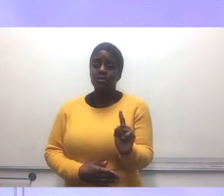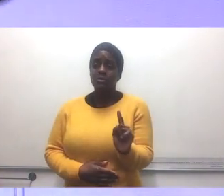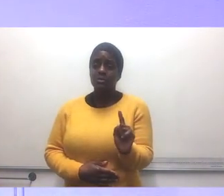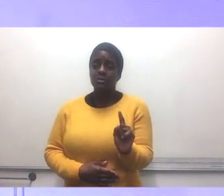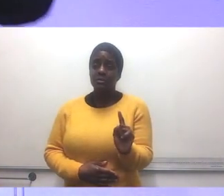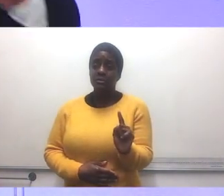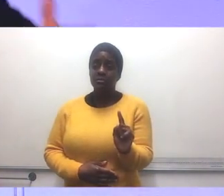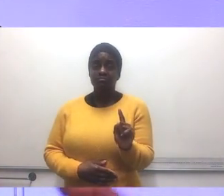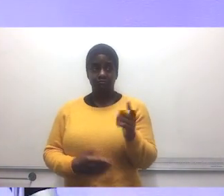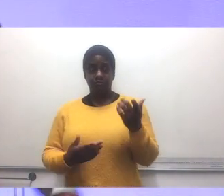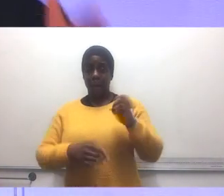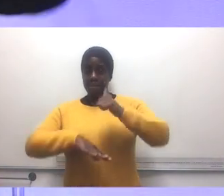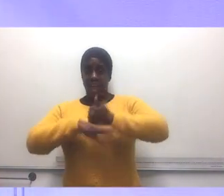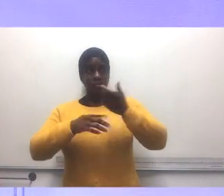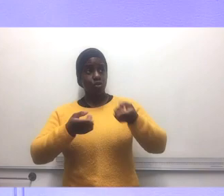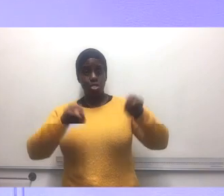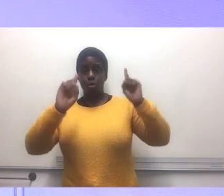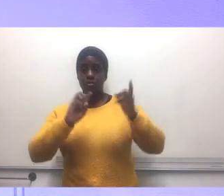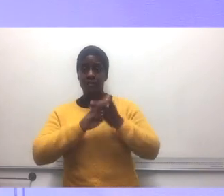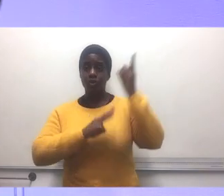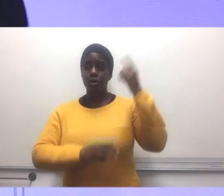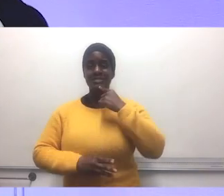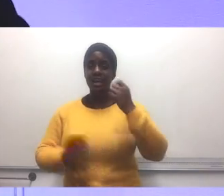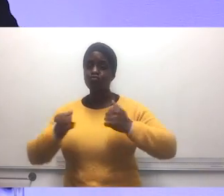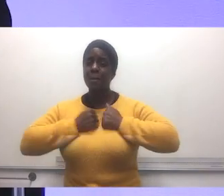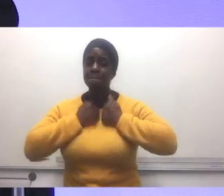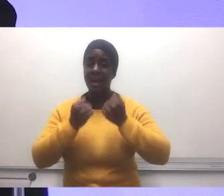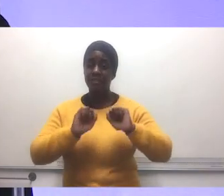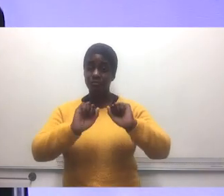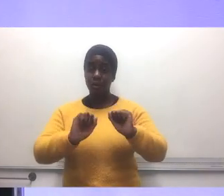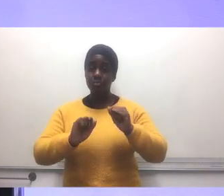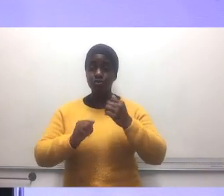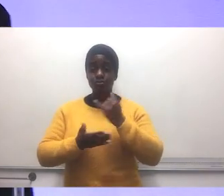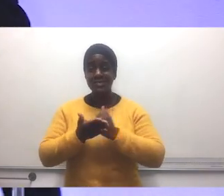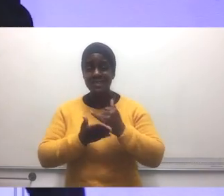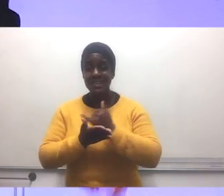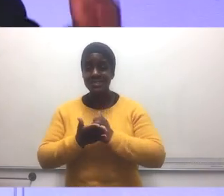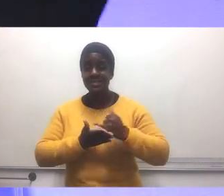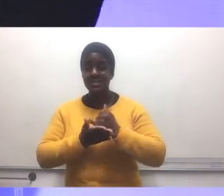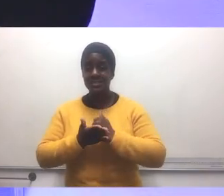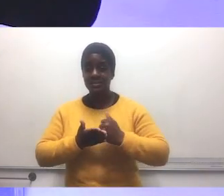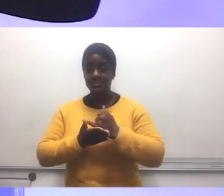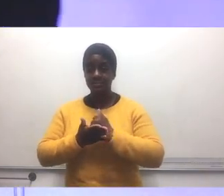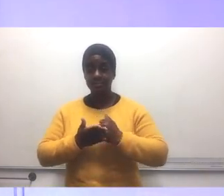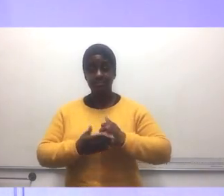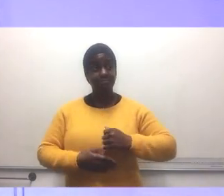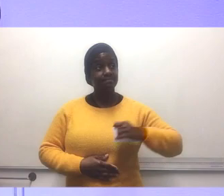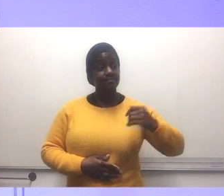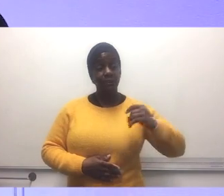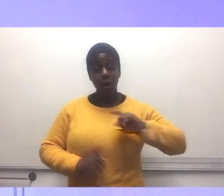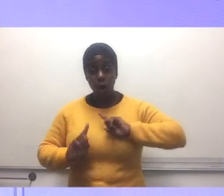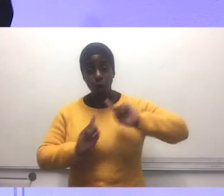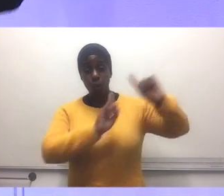the authority of God, repent from your sins. Turn from your sins. Come to